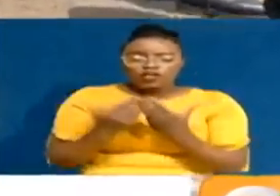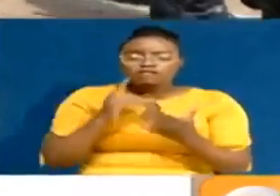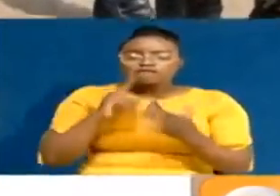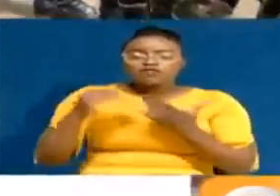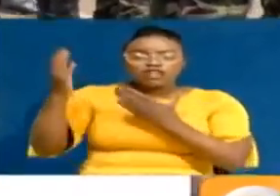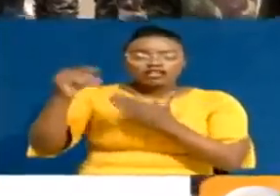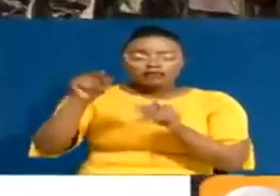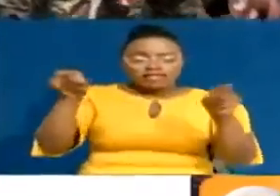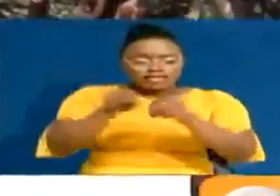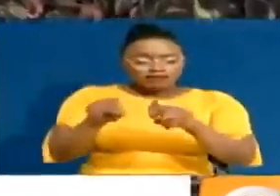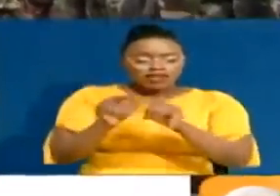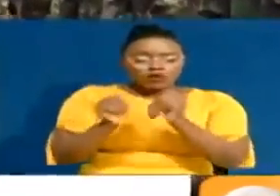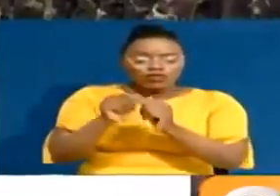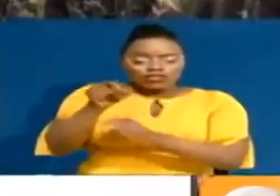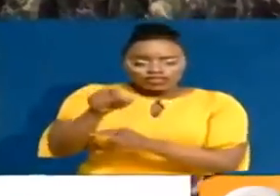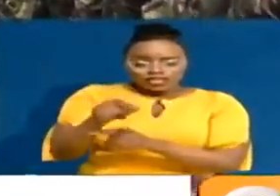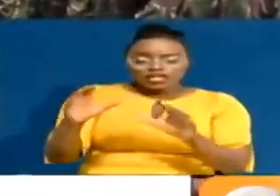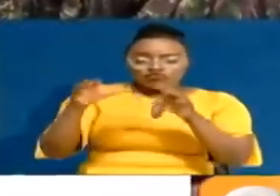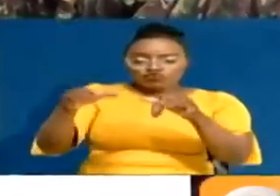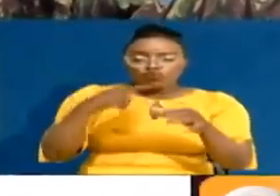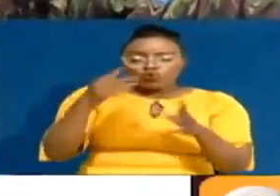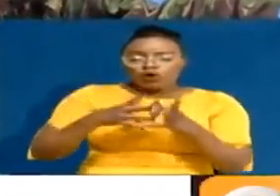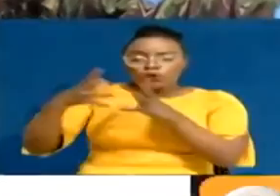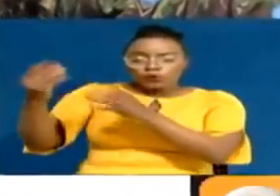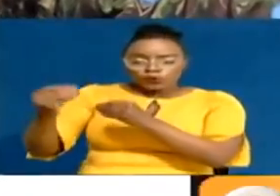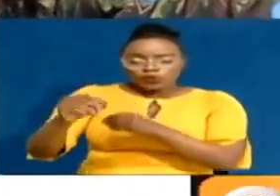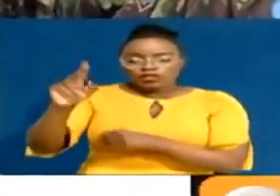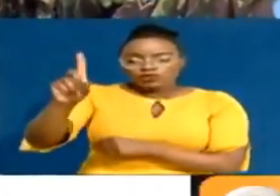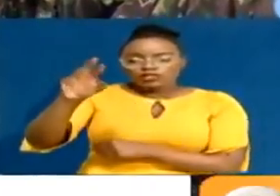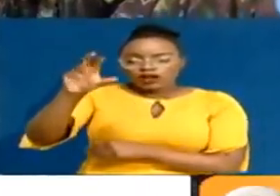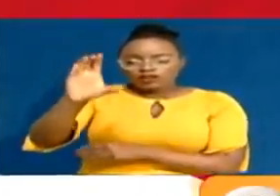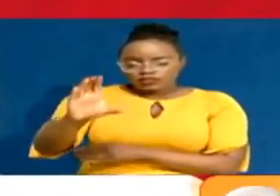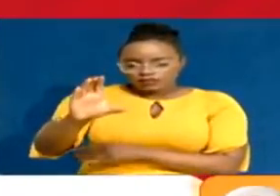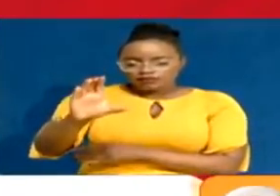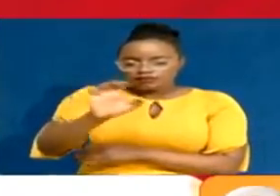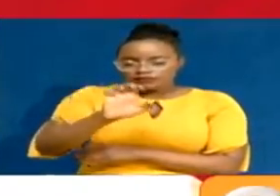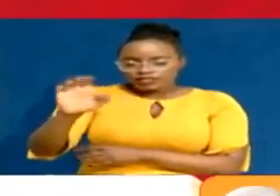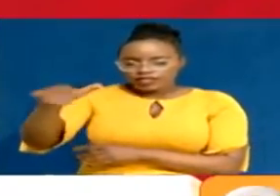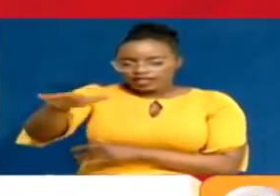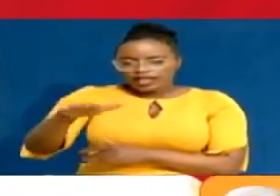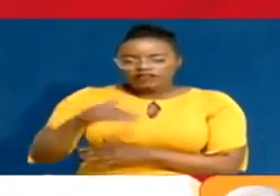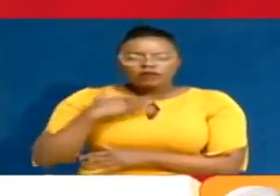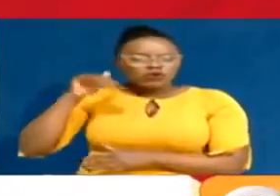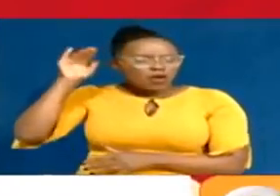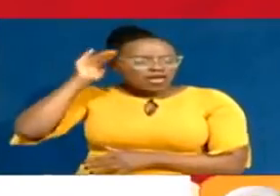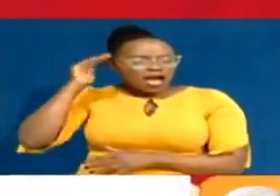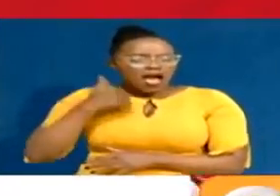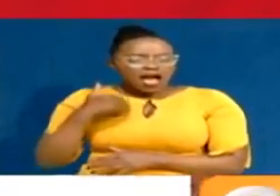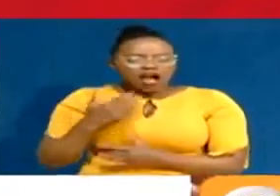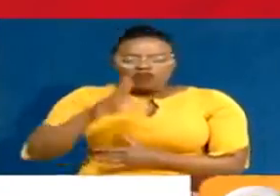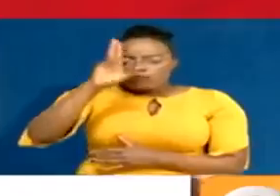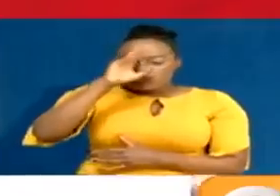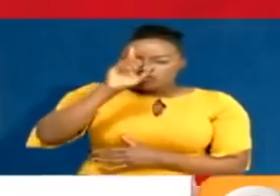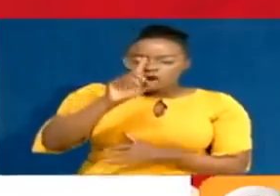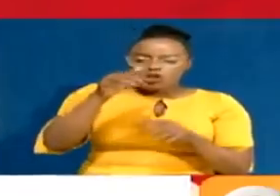that he expects the same with these boots headed to the east of the Democratic Republic of Congo. Sitaki kusikia kwamba kumekuwa na